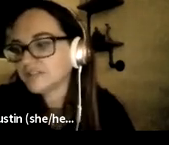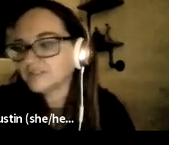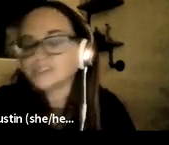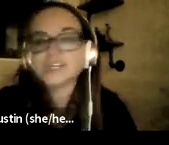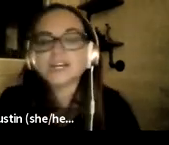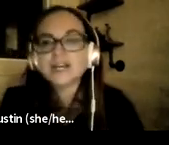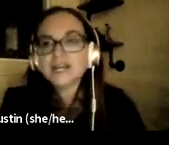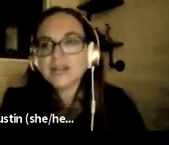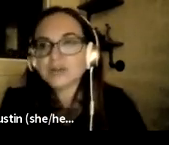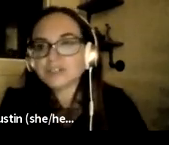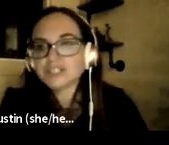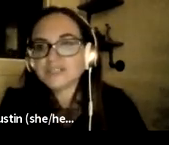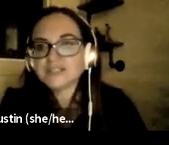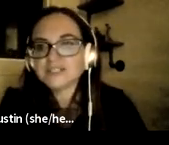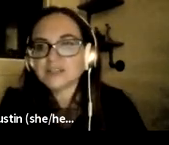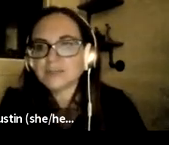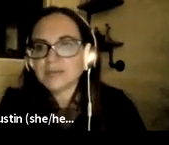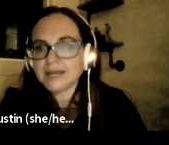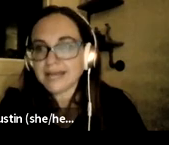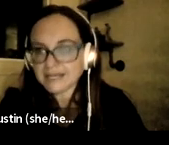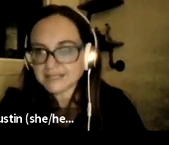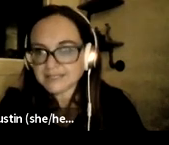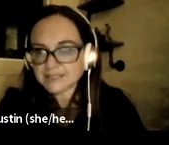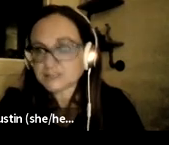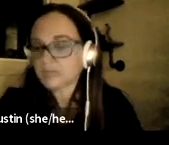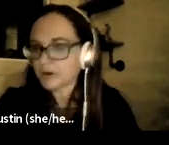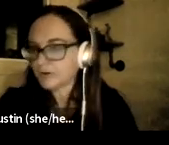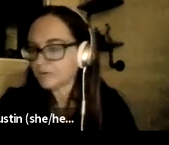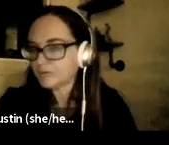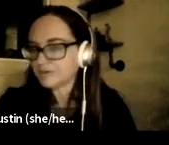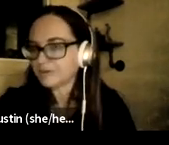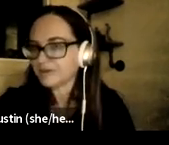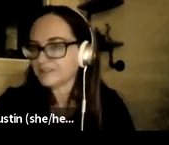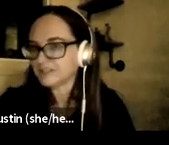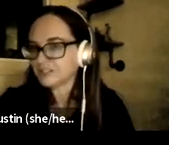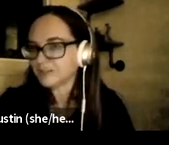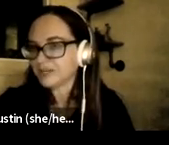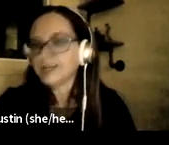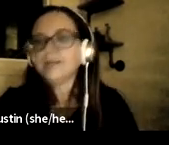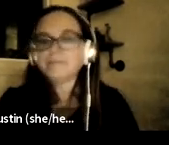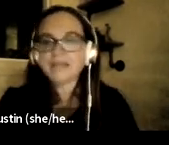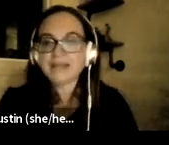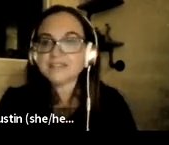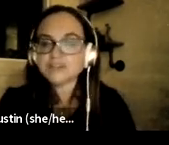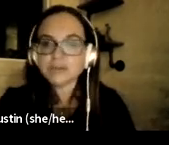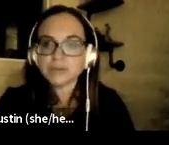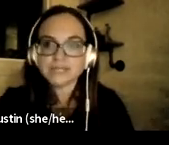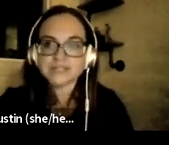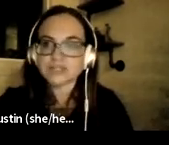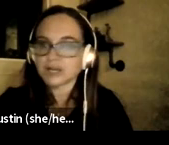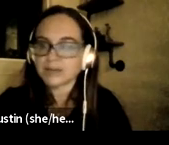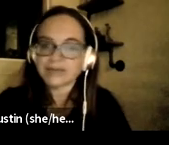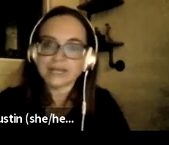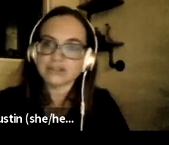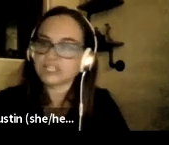assault survivors in criminal justice system next, tomorrow, if I'm correct, Shelby. And that's a great place